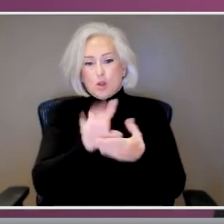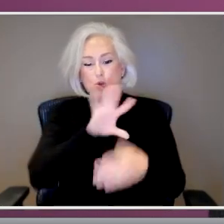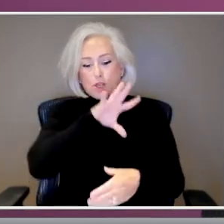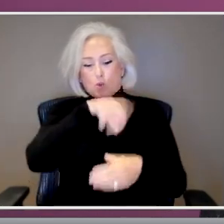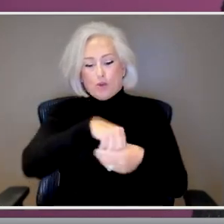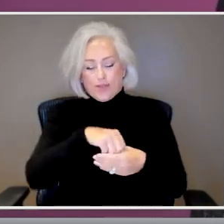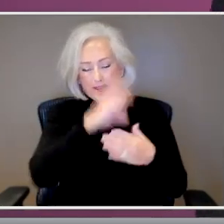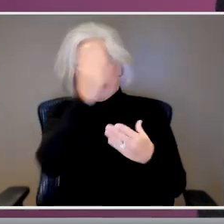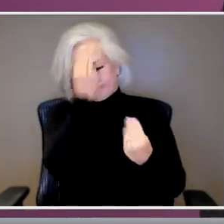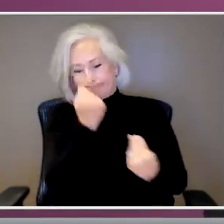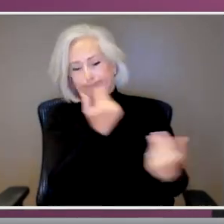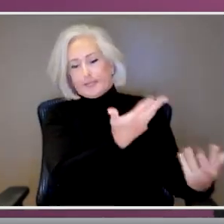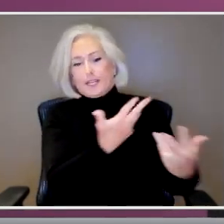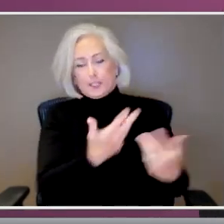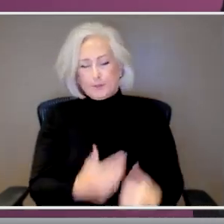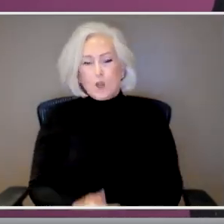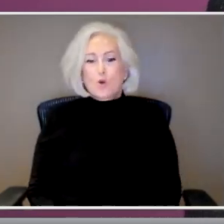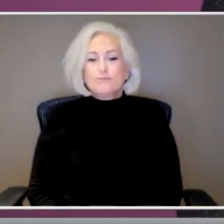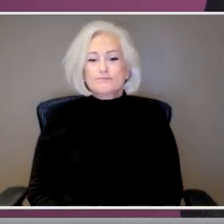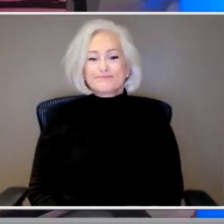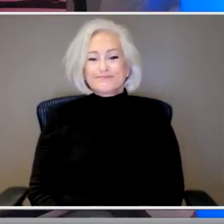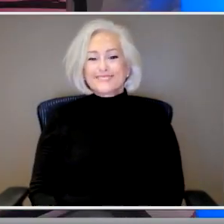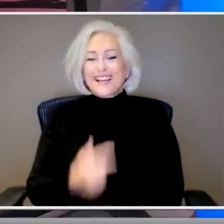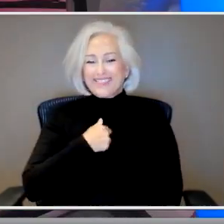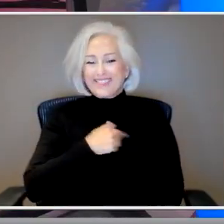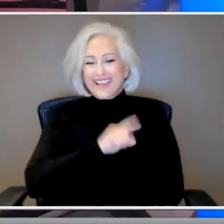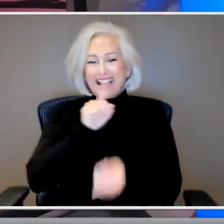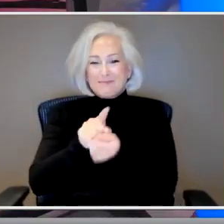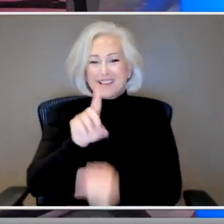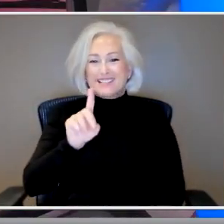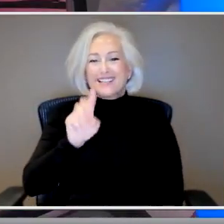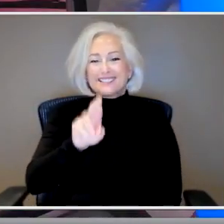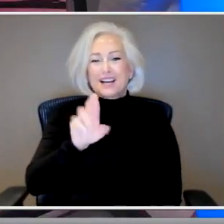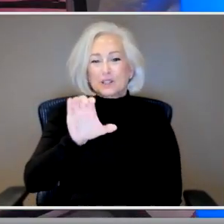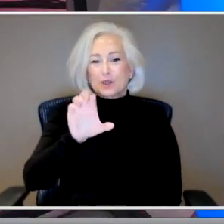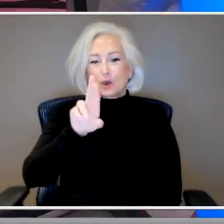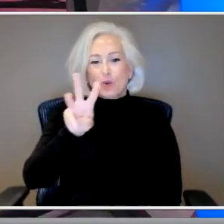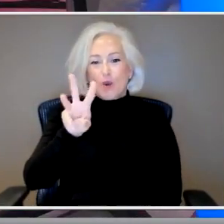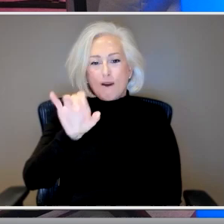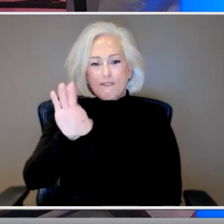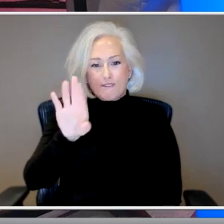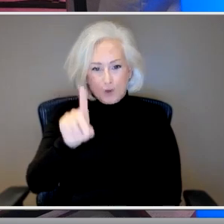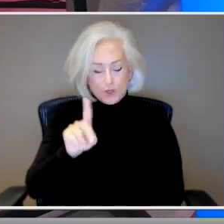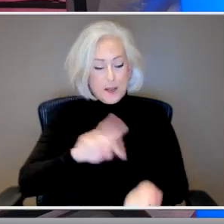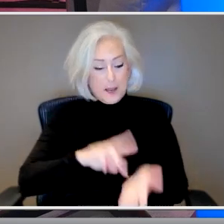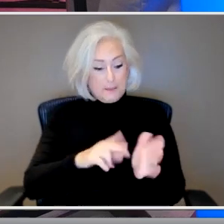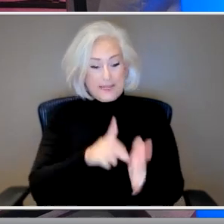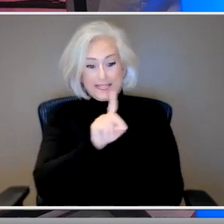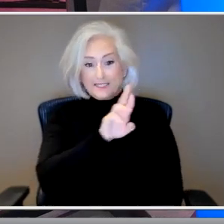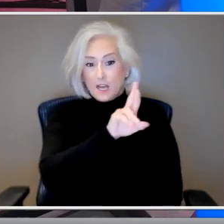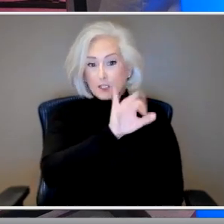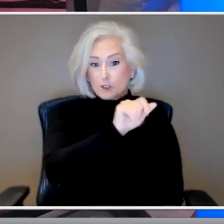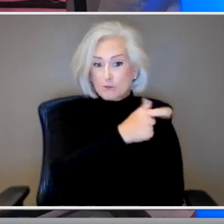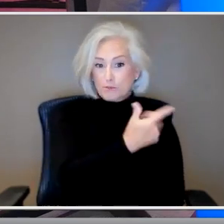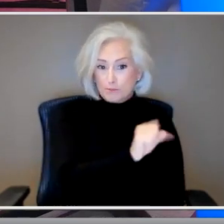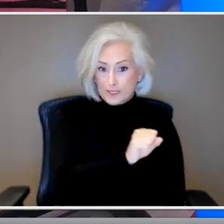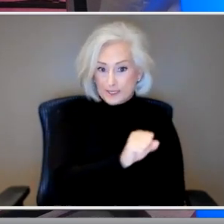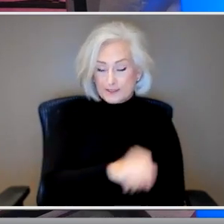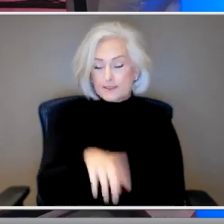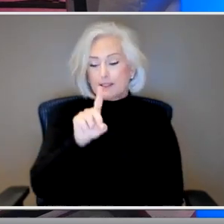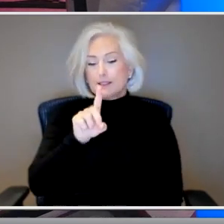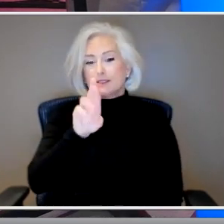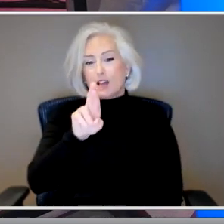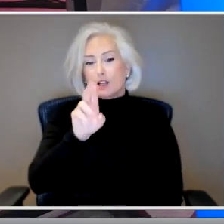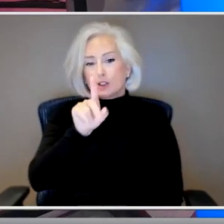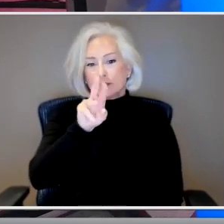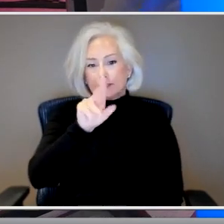that I met Dr. Crawford. Right, because you and Dr. Joed Biggs work closely together. And Dr. Downey was also the lead surgeon